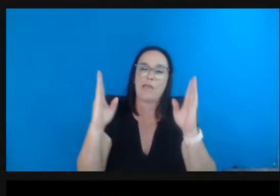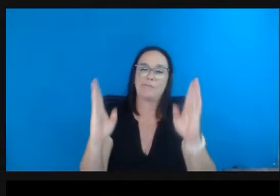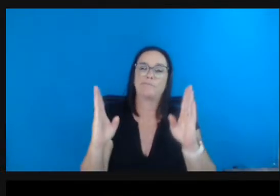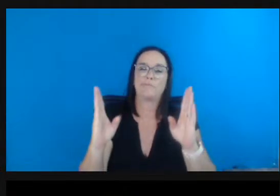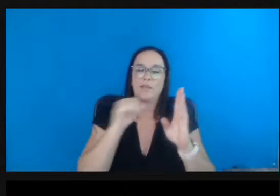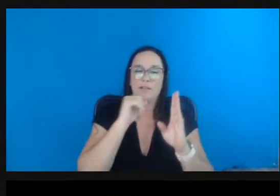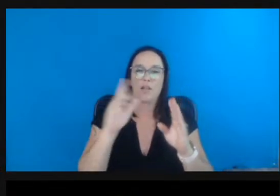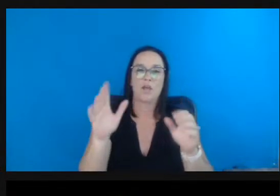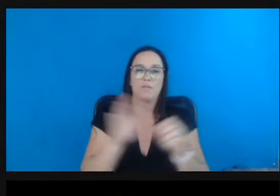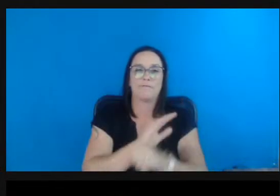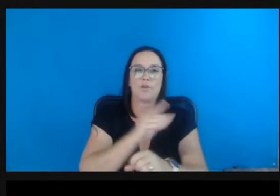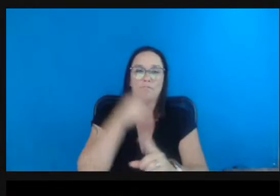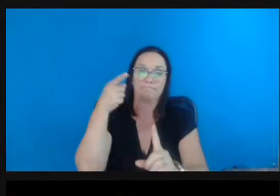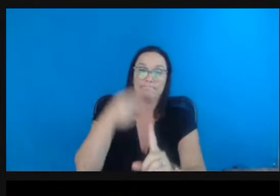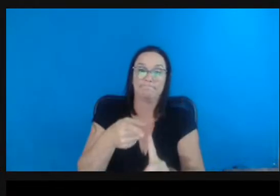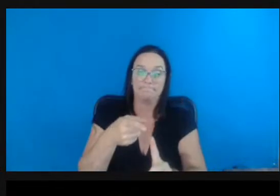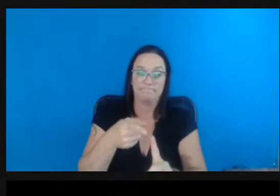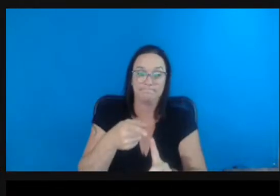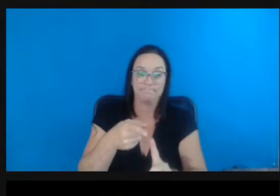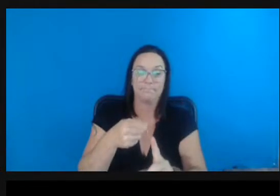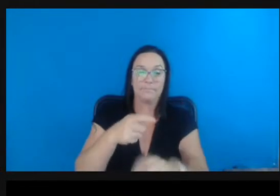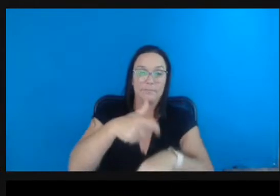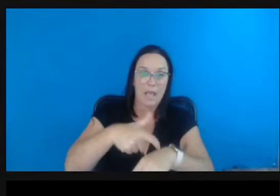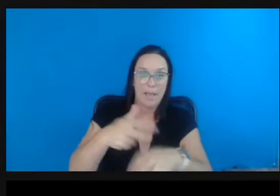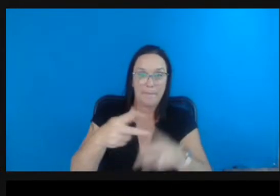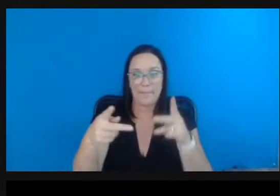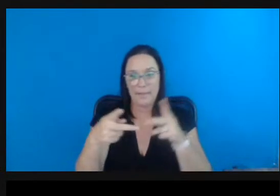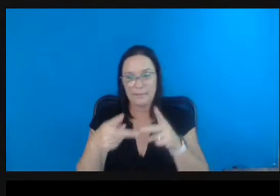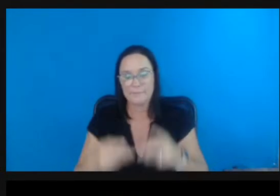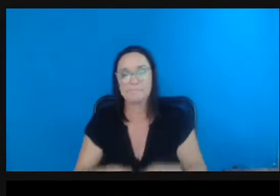actual specific time and place.